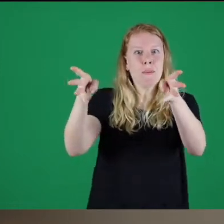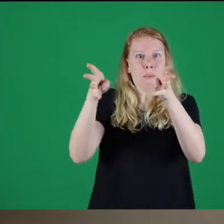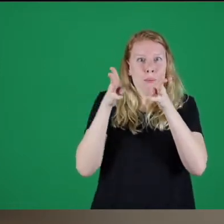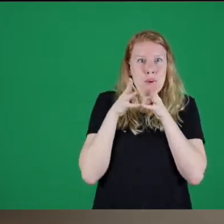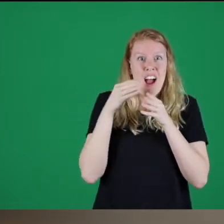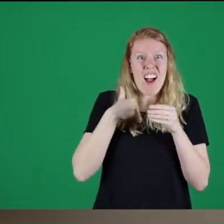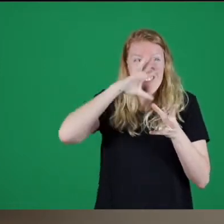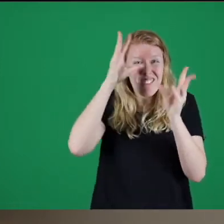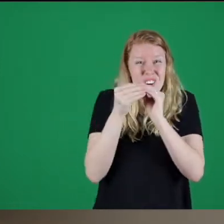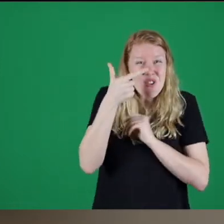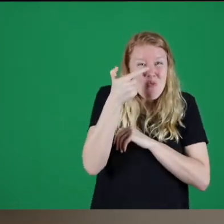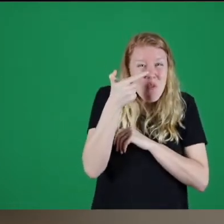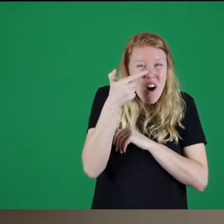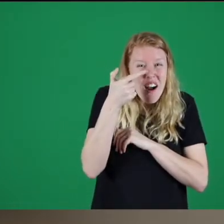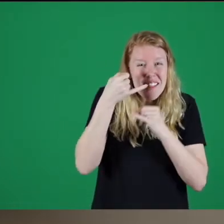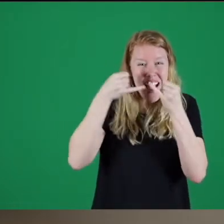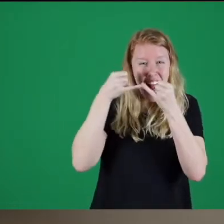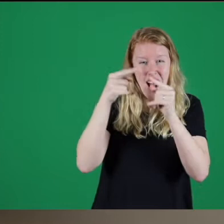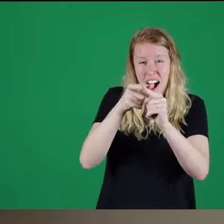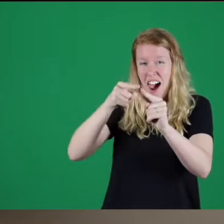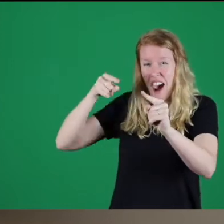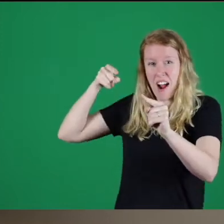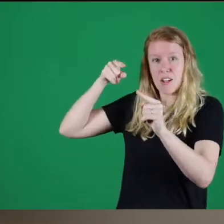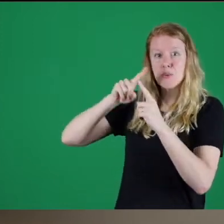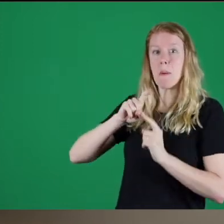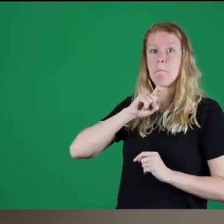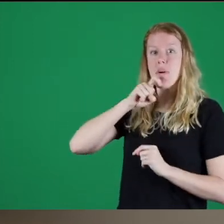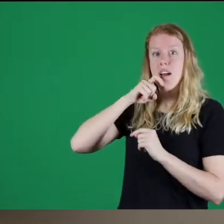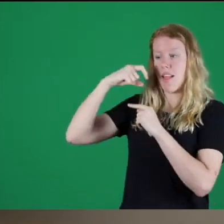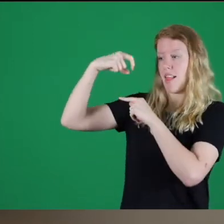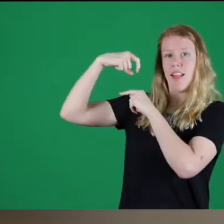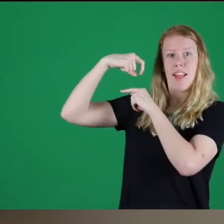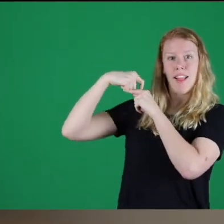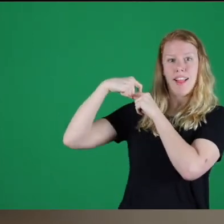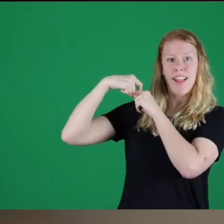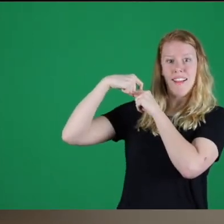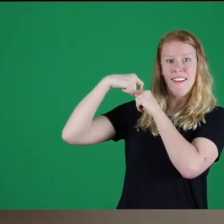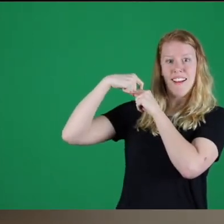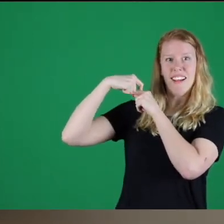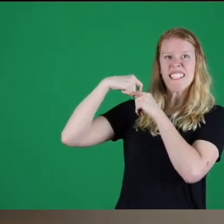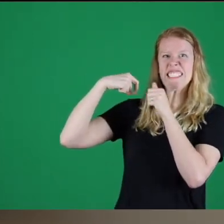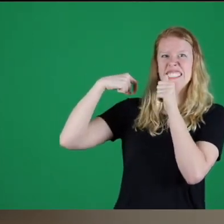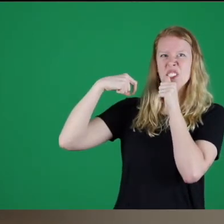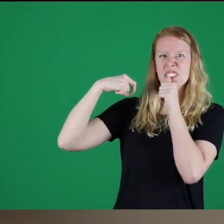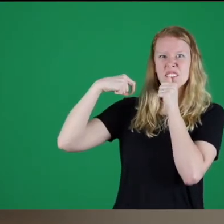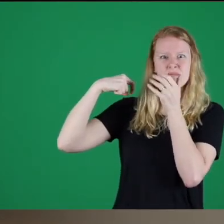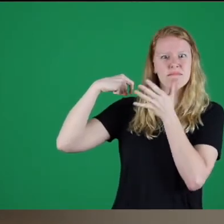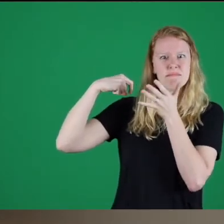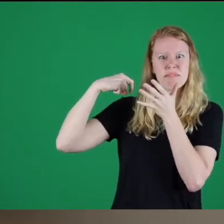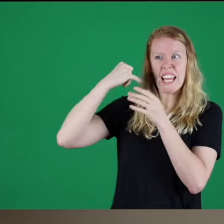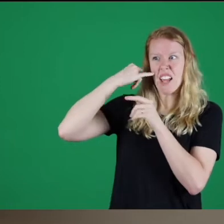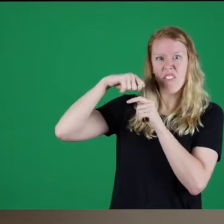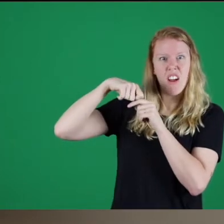then they come over to the bottom of the instrument, and they're anchored by this metal piece right here, if you can see it. Now, a little